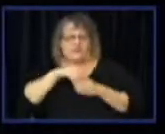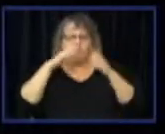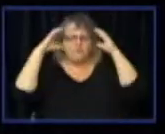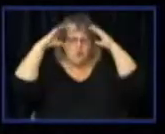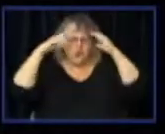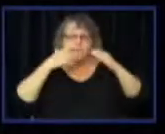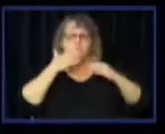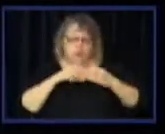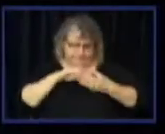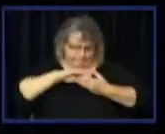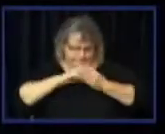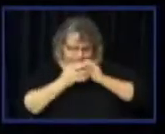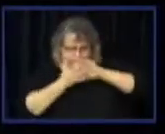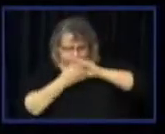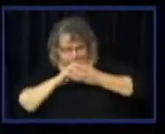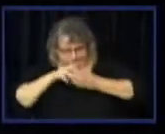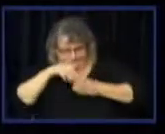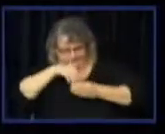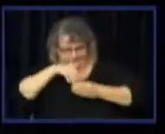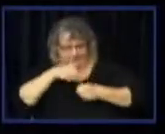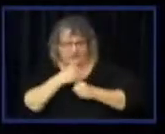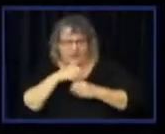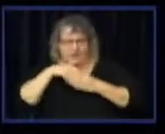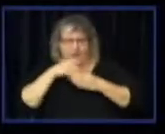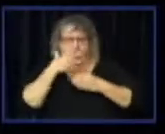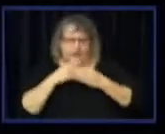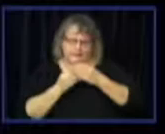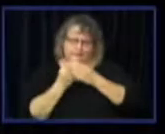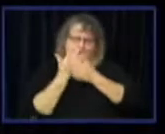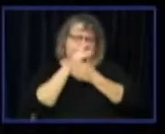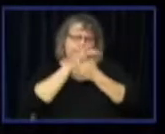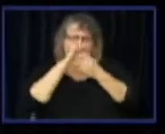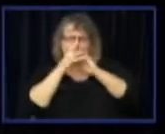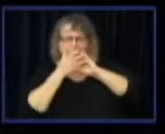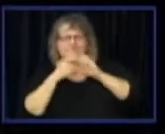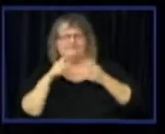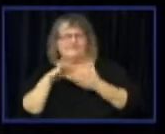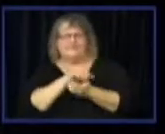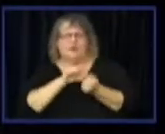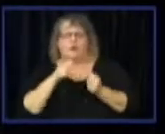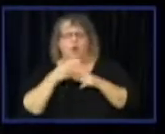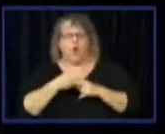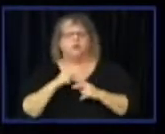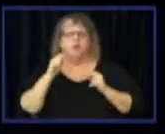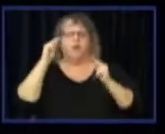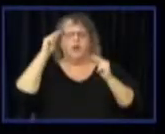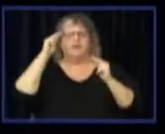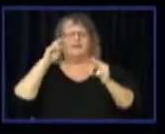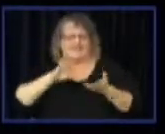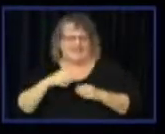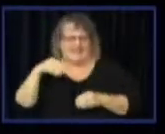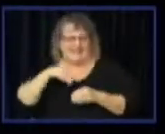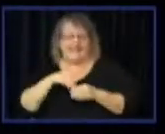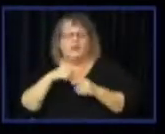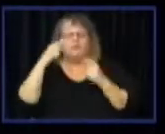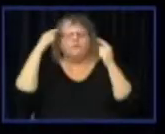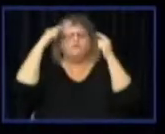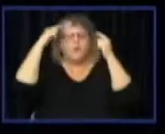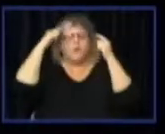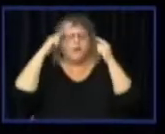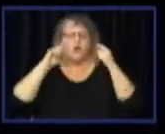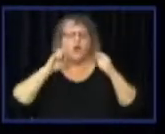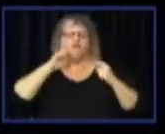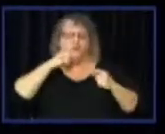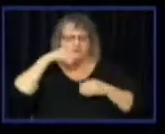blood vessels and nerves and causes blood flow problems and nerve death. And so what we think happens